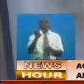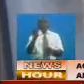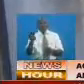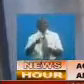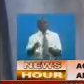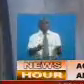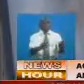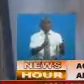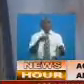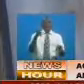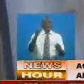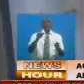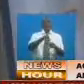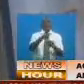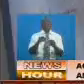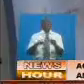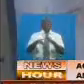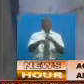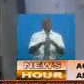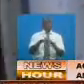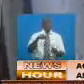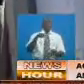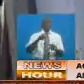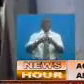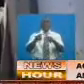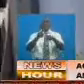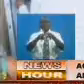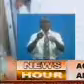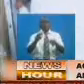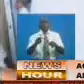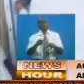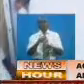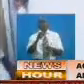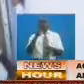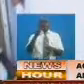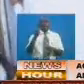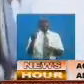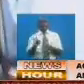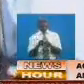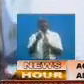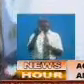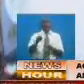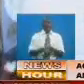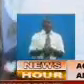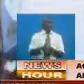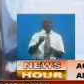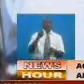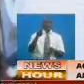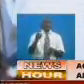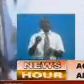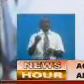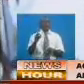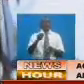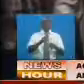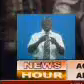3,584 streets in the 10 sub-metros, namely Asiedu Keteke, Osuklote, Okainkwe South and North, Ablekuma North, South